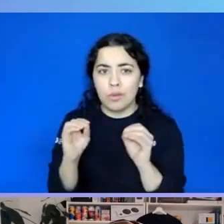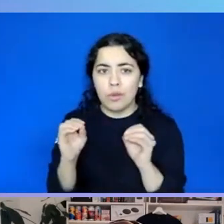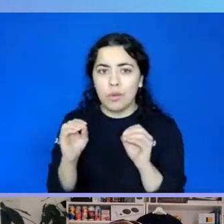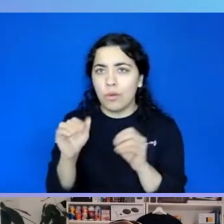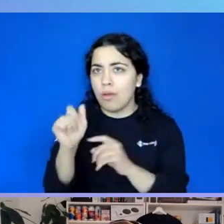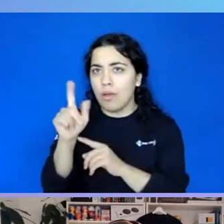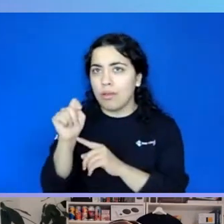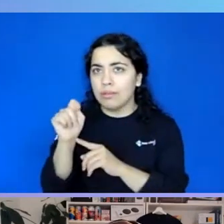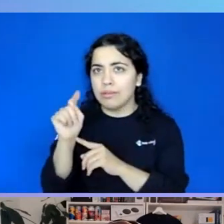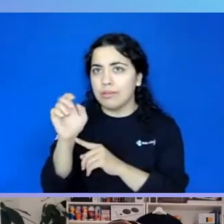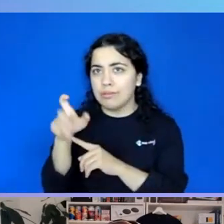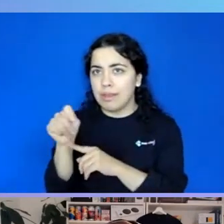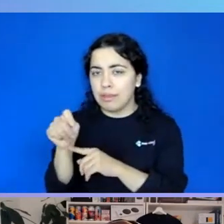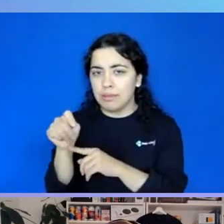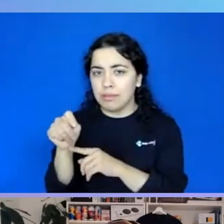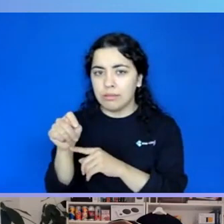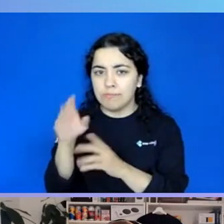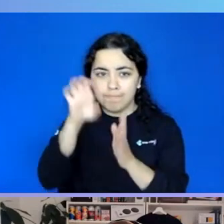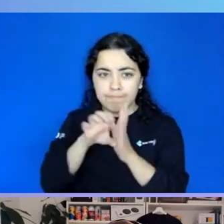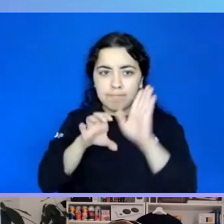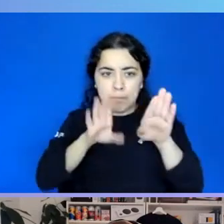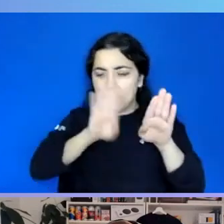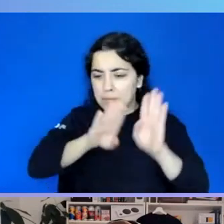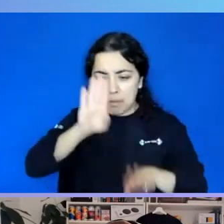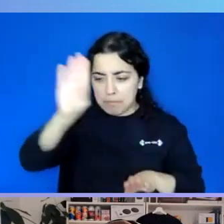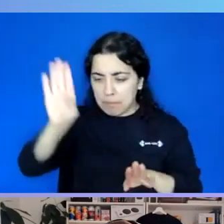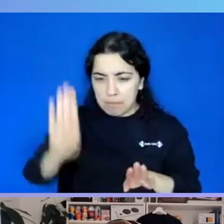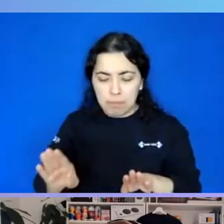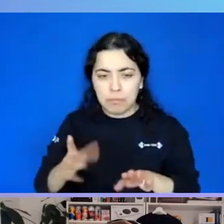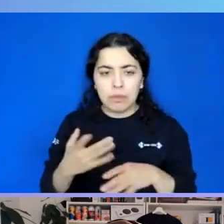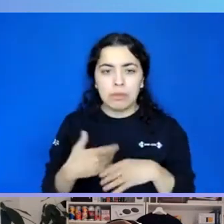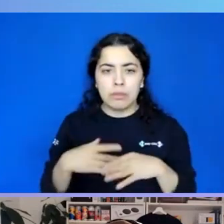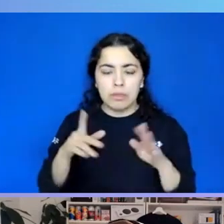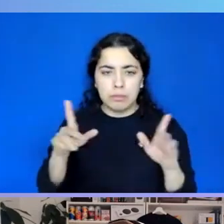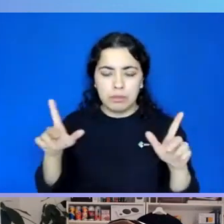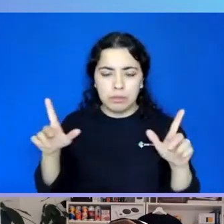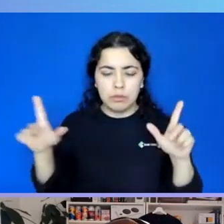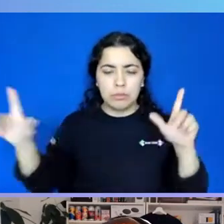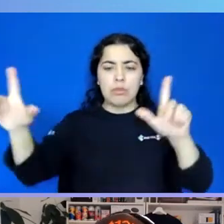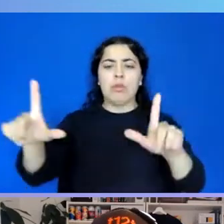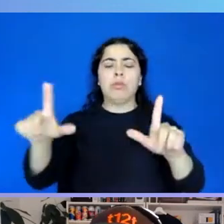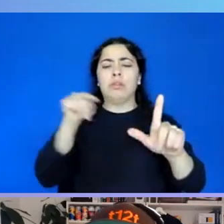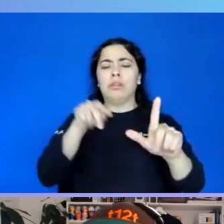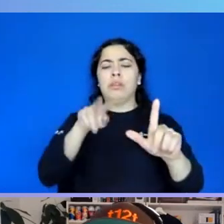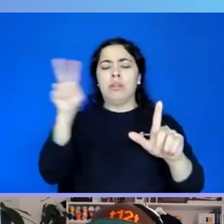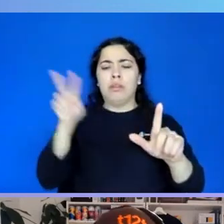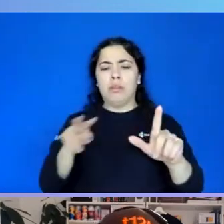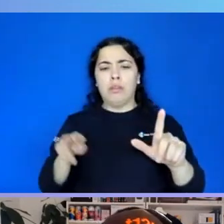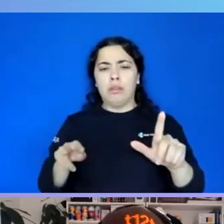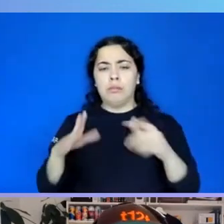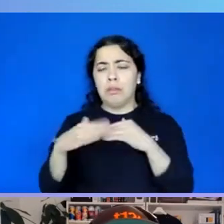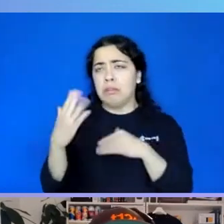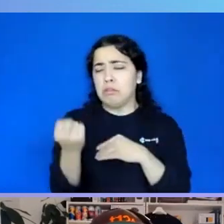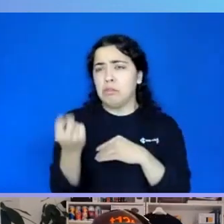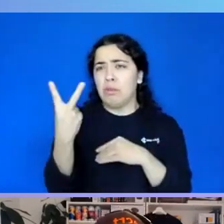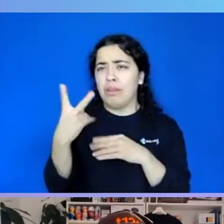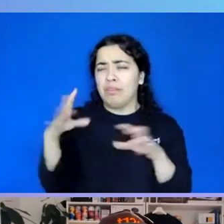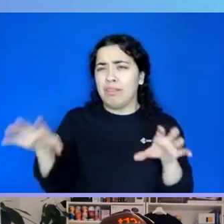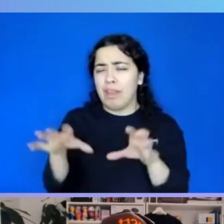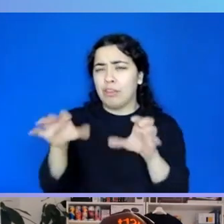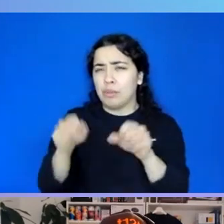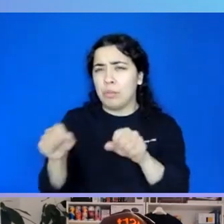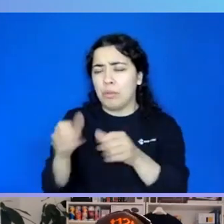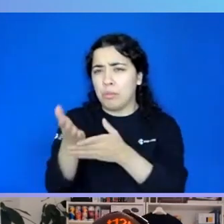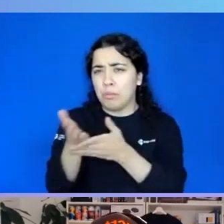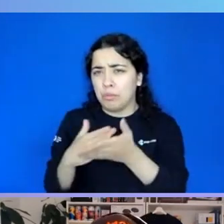text. The zoomed out is like 12, at least 12 actionable parts.